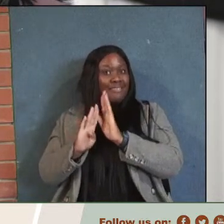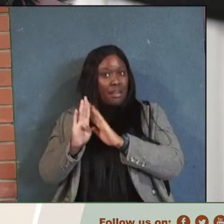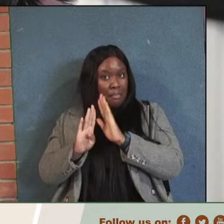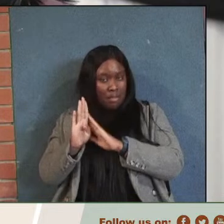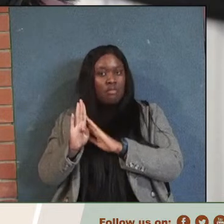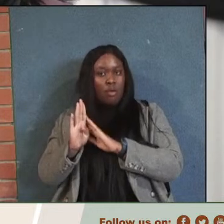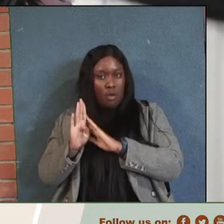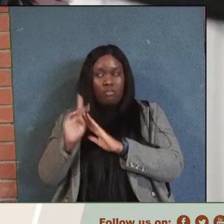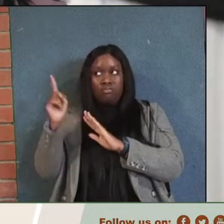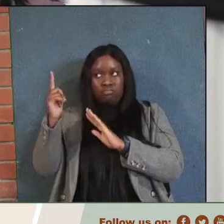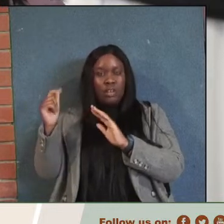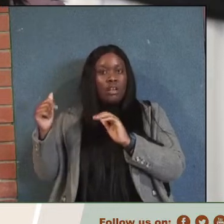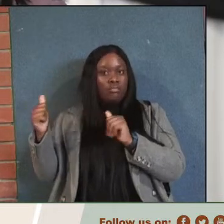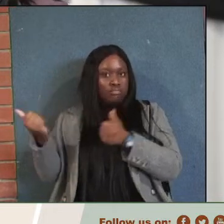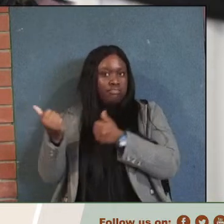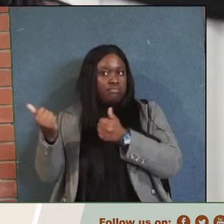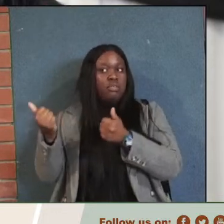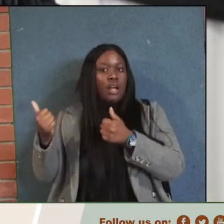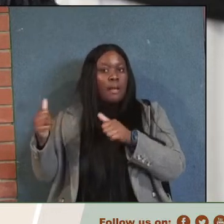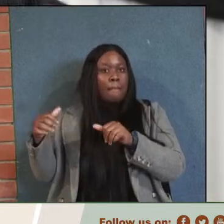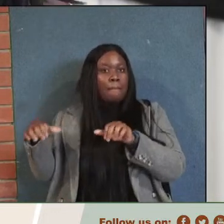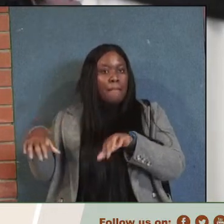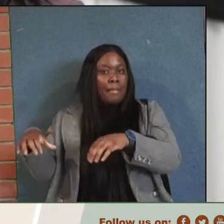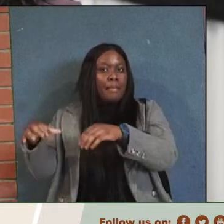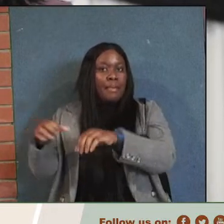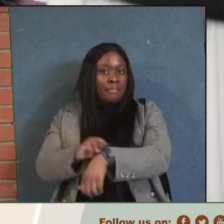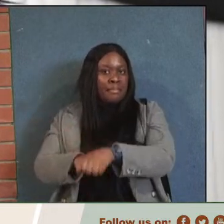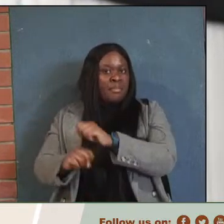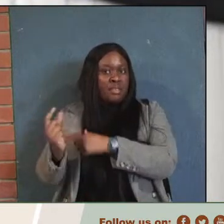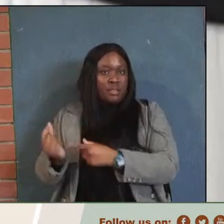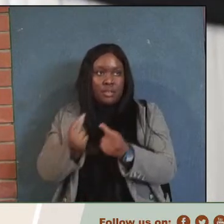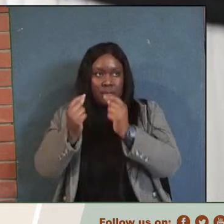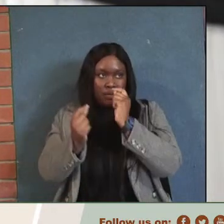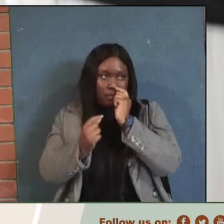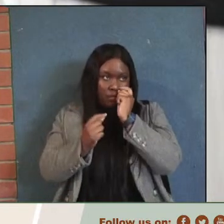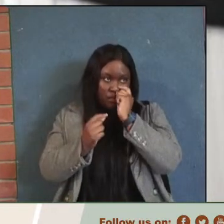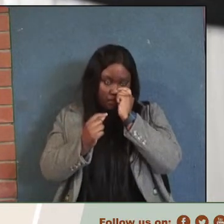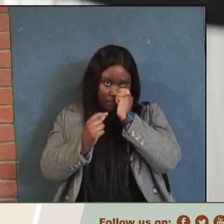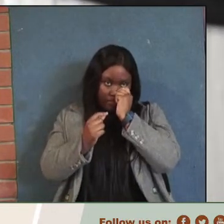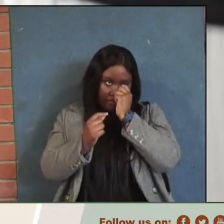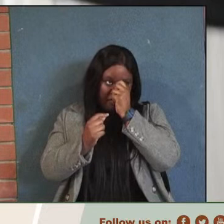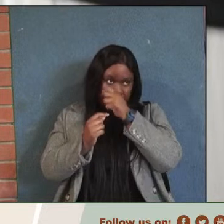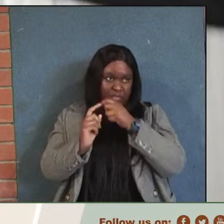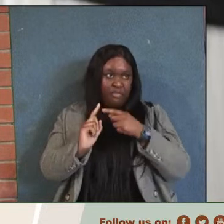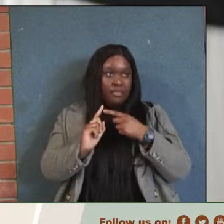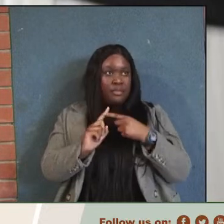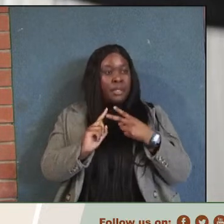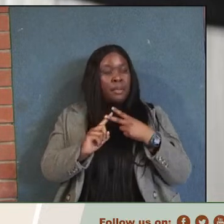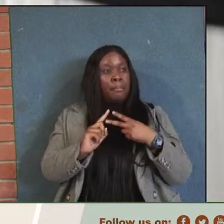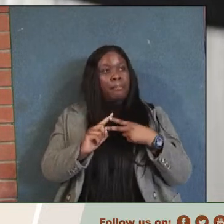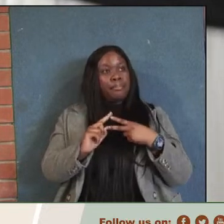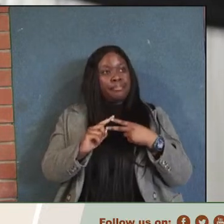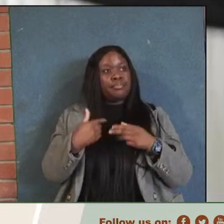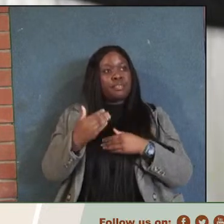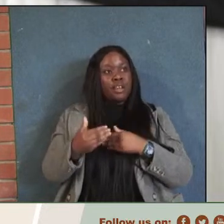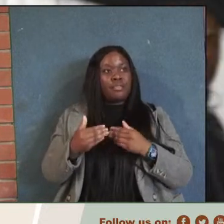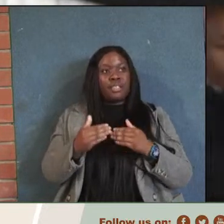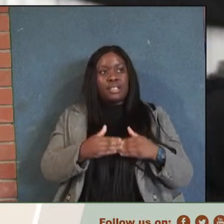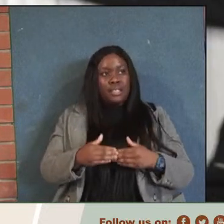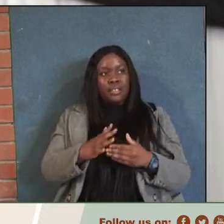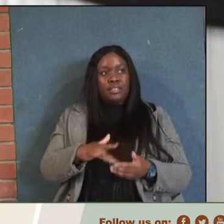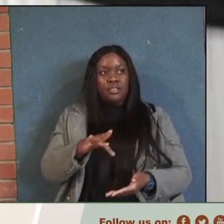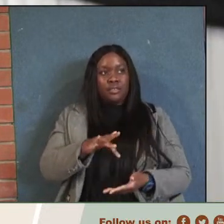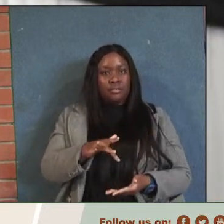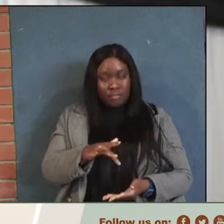further actioning. Just on 2 points, Honourable Speaker, if I may, on the point of the aftercare services, just